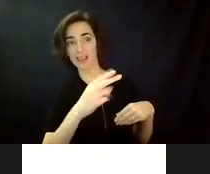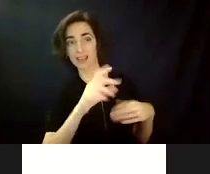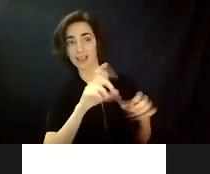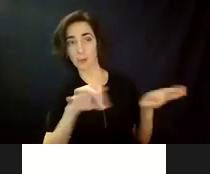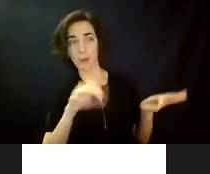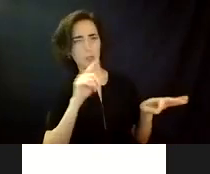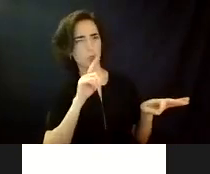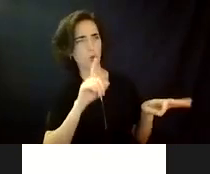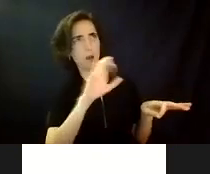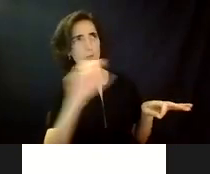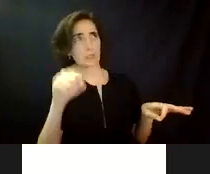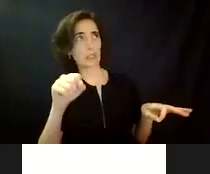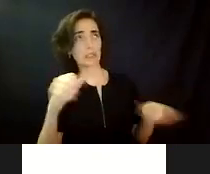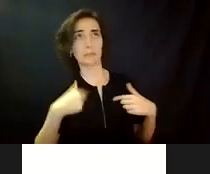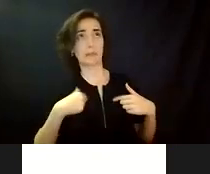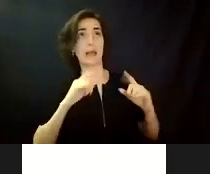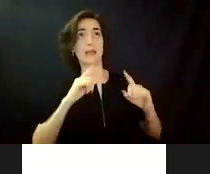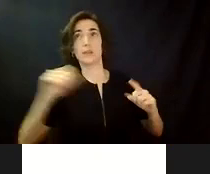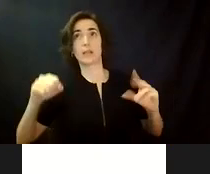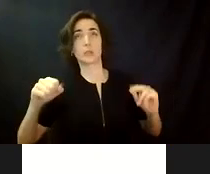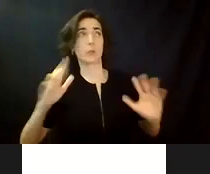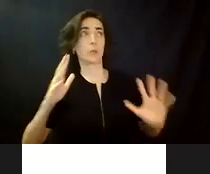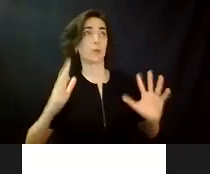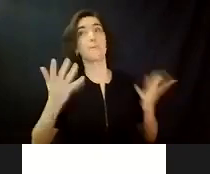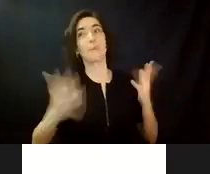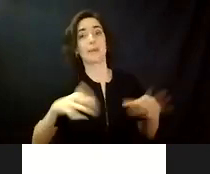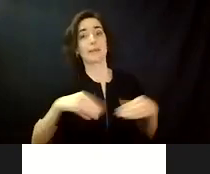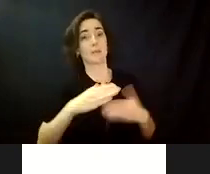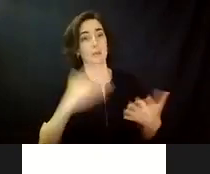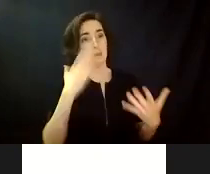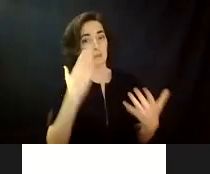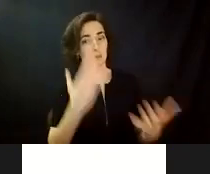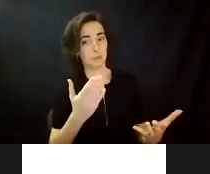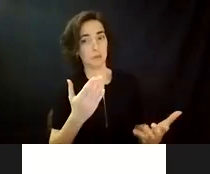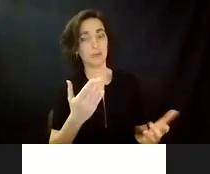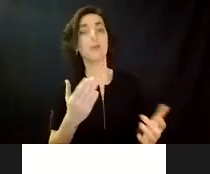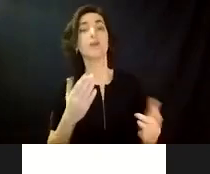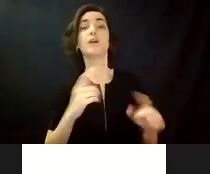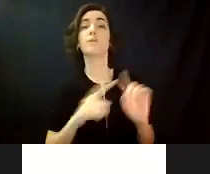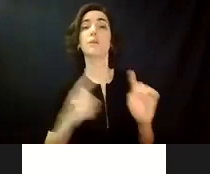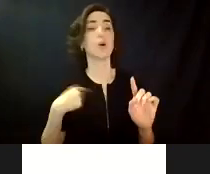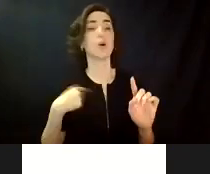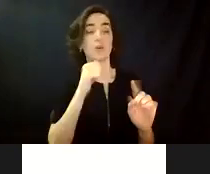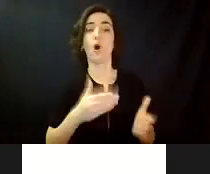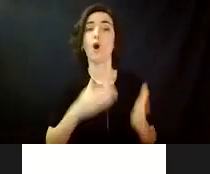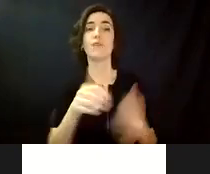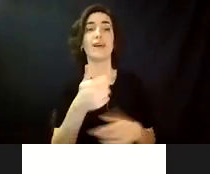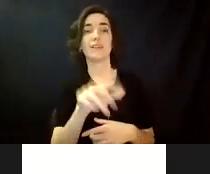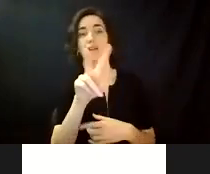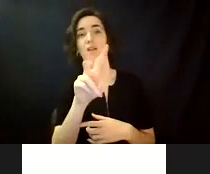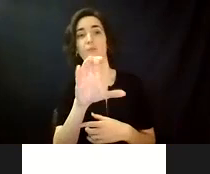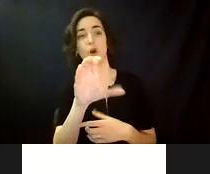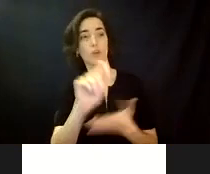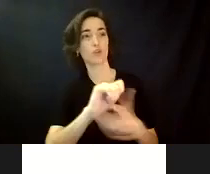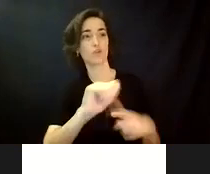I don't want to say yes or no because it may be by chance that they do. I know that we do not offer any vocational training at